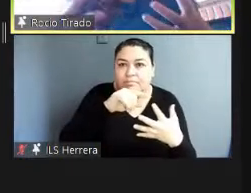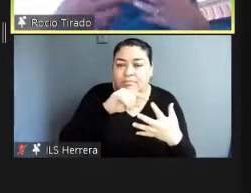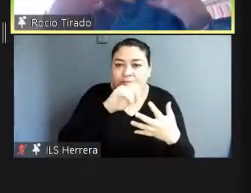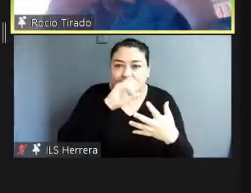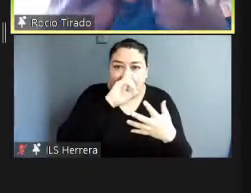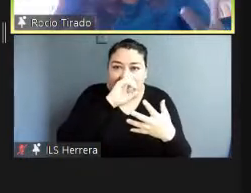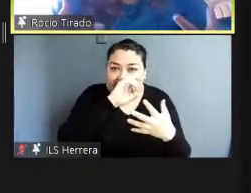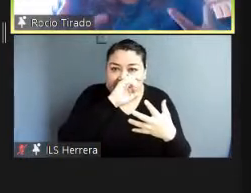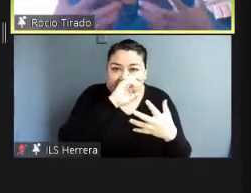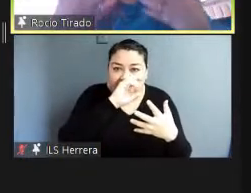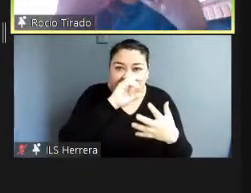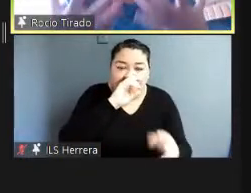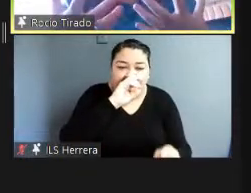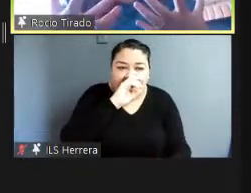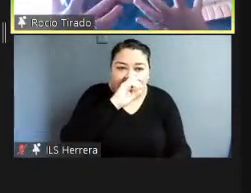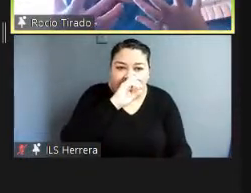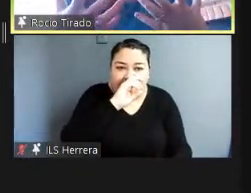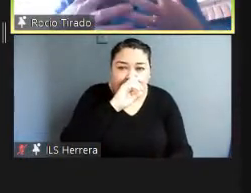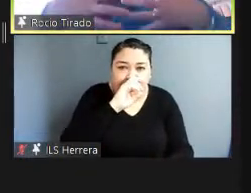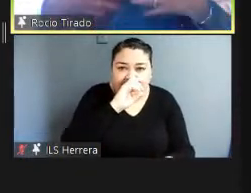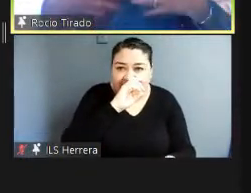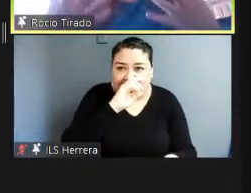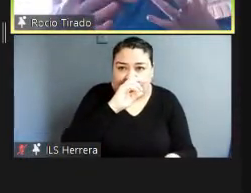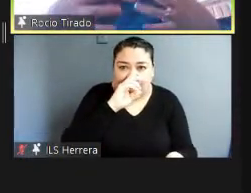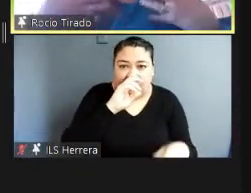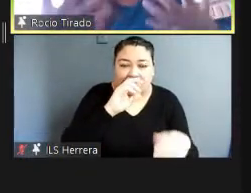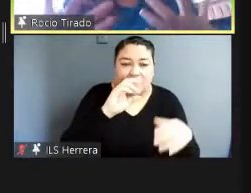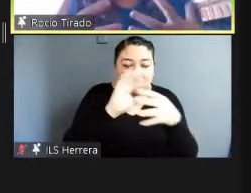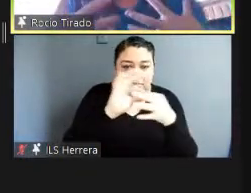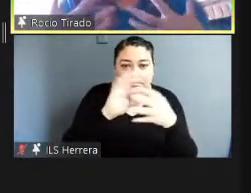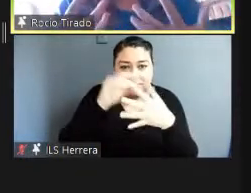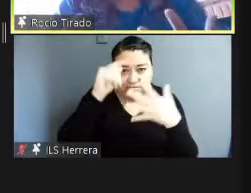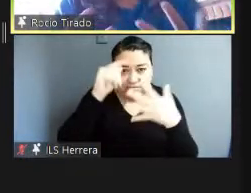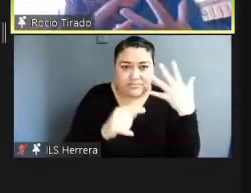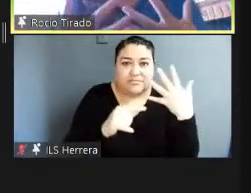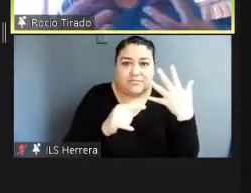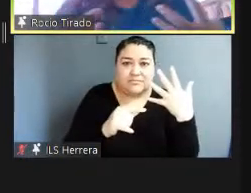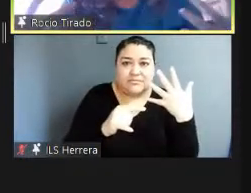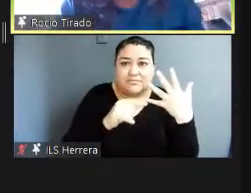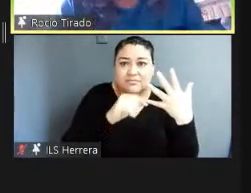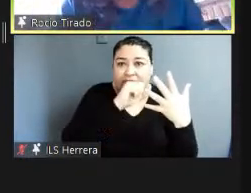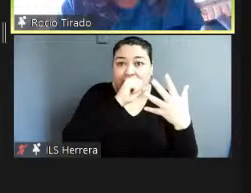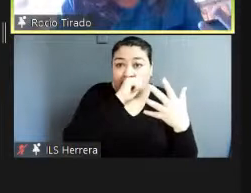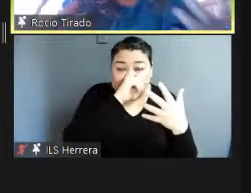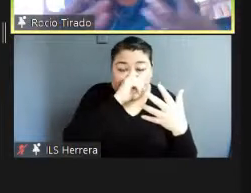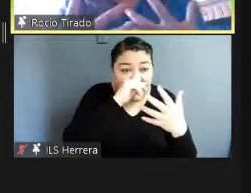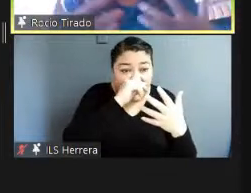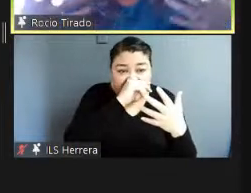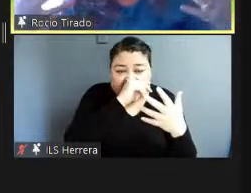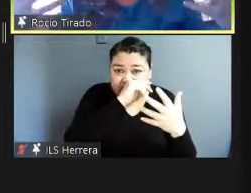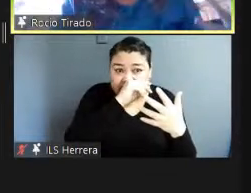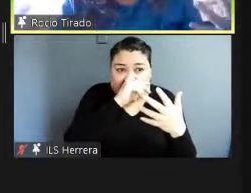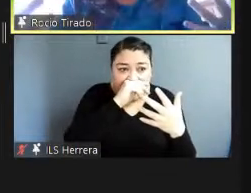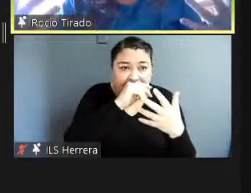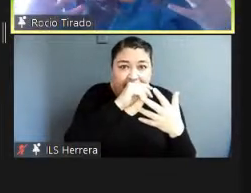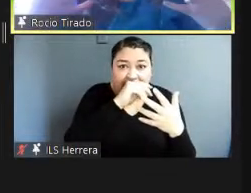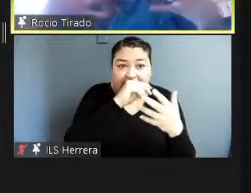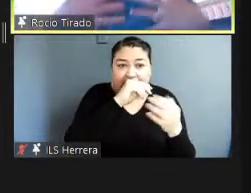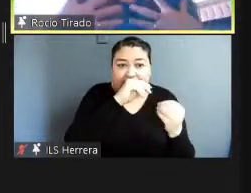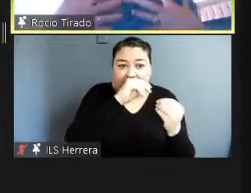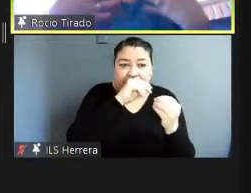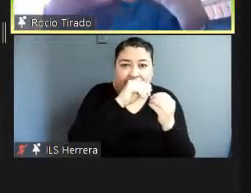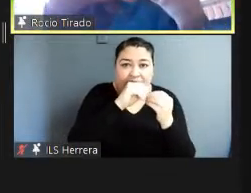This didn't matter, but it was a bit difficult to understand this before. We understood that these are 8 competencies that